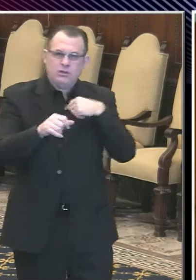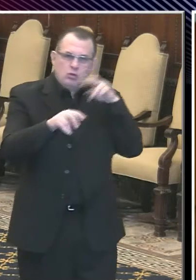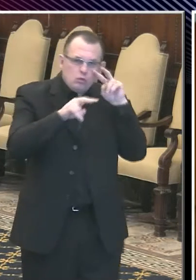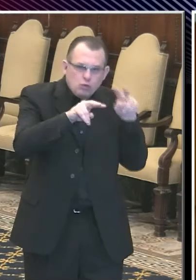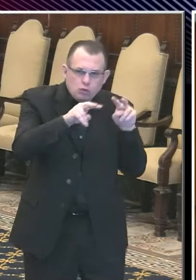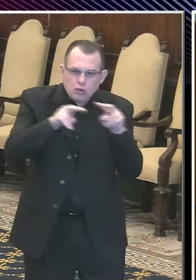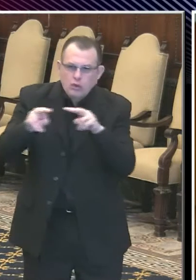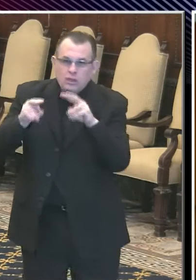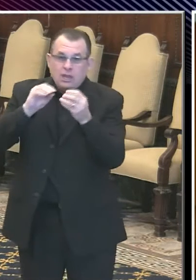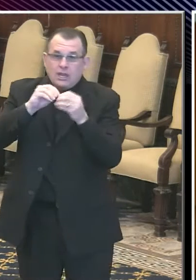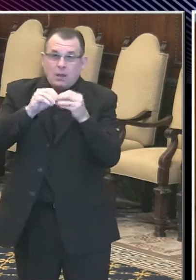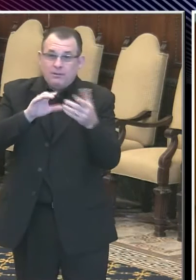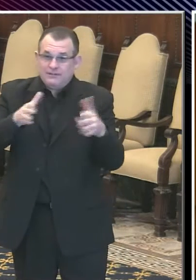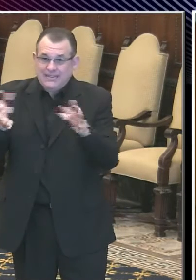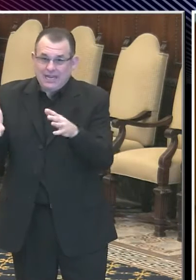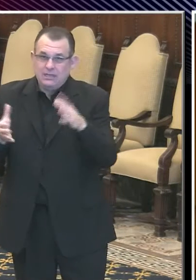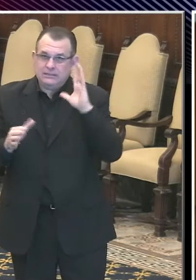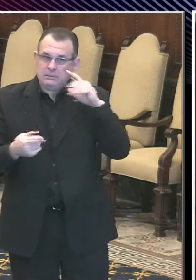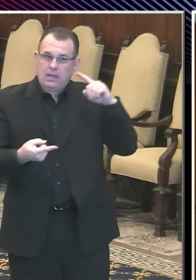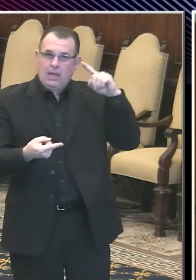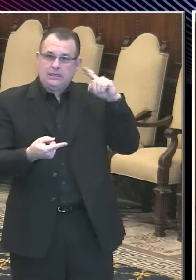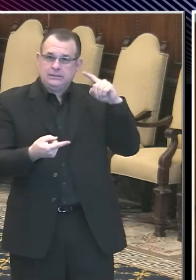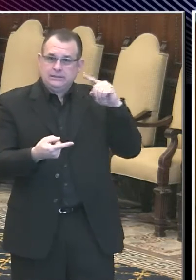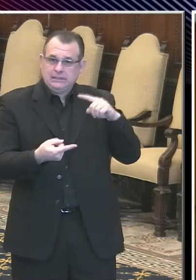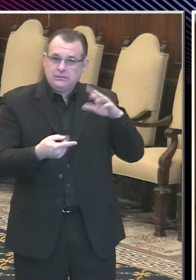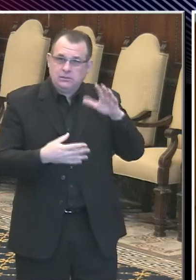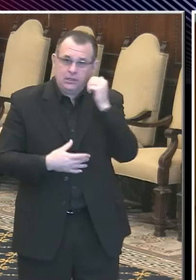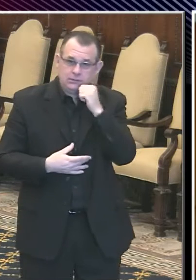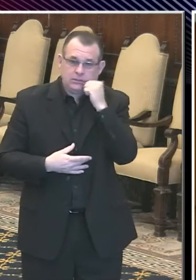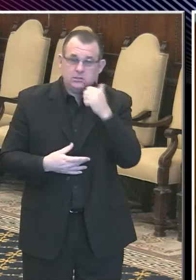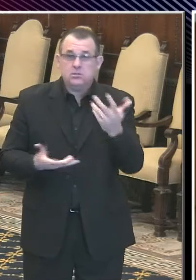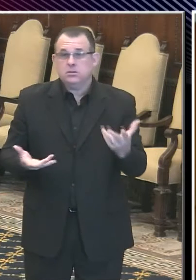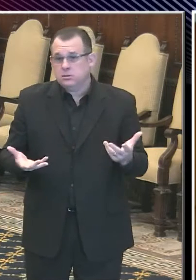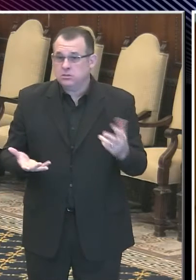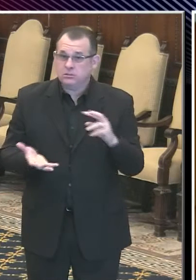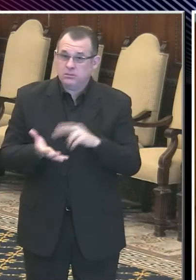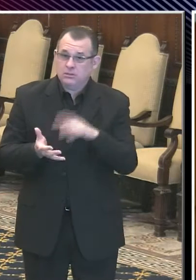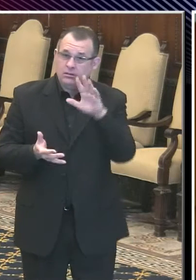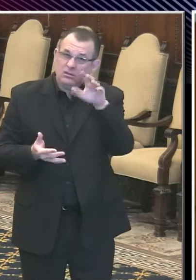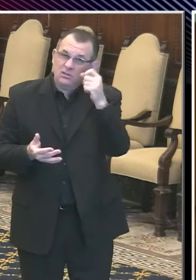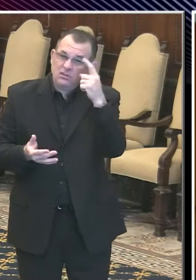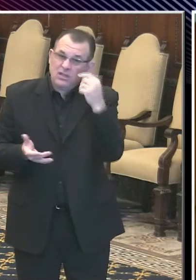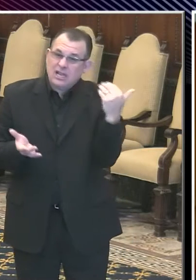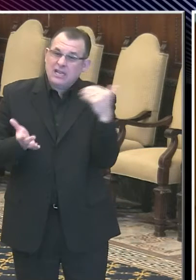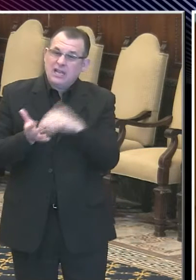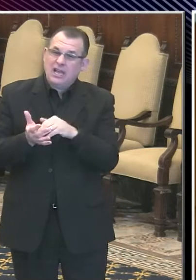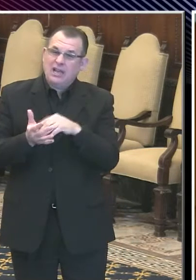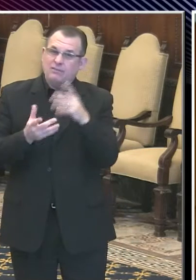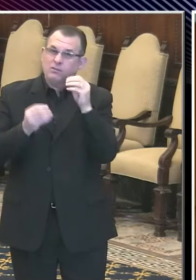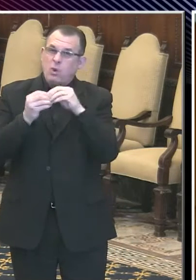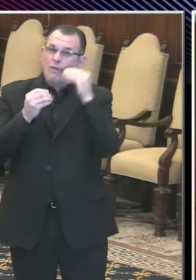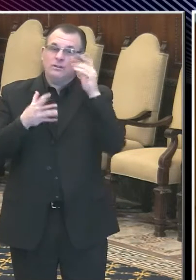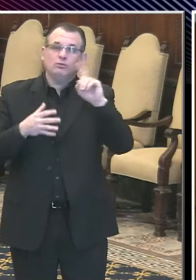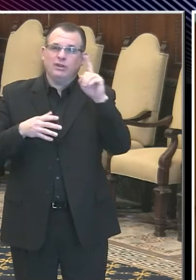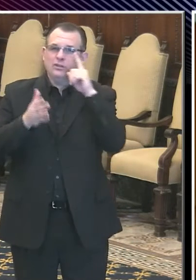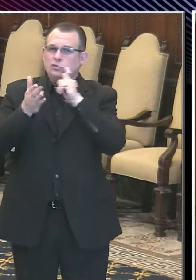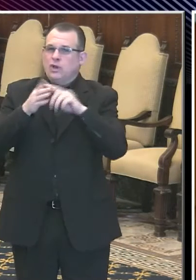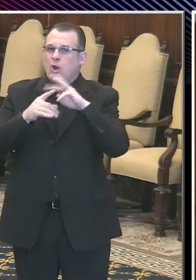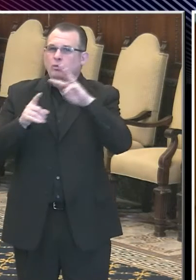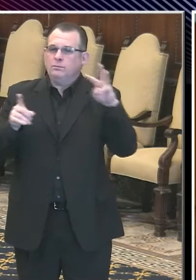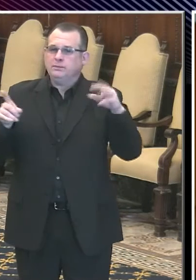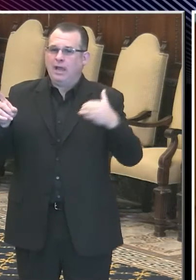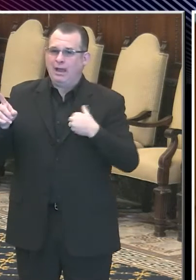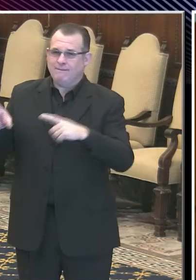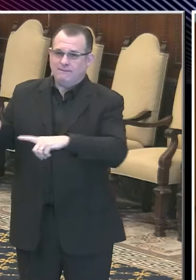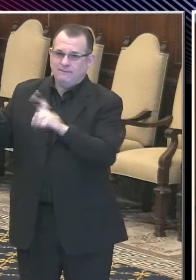if that does continue to decline. If you want to get a sense of that graph, look at our website. Of the deaths that have been reported so far,